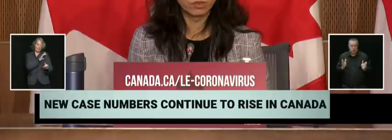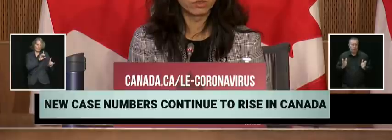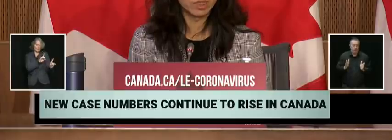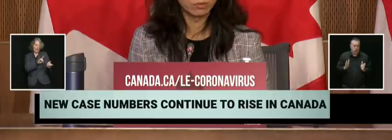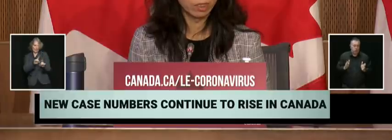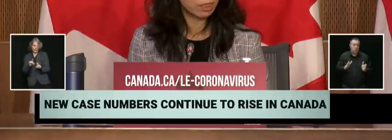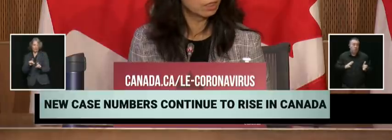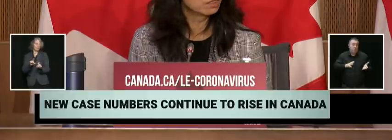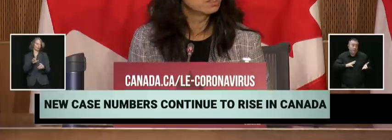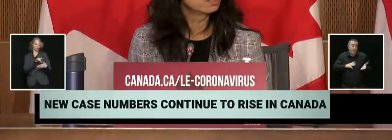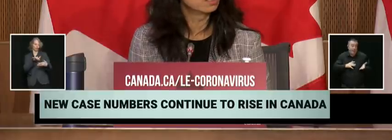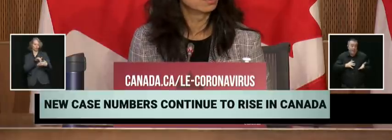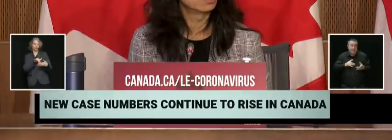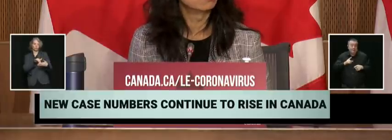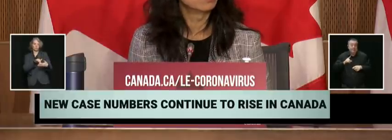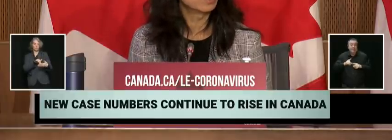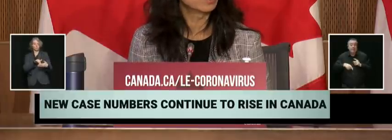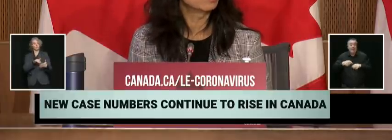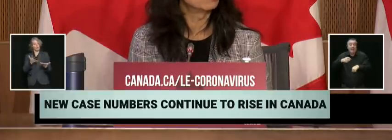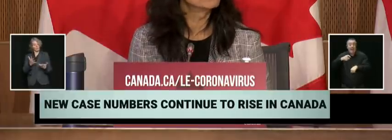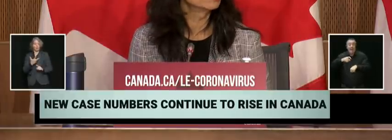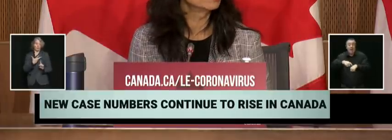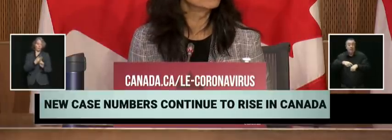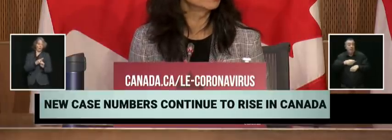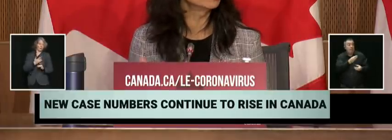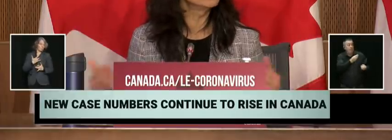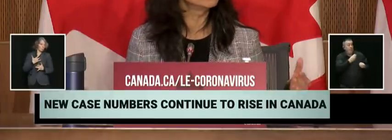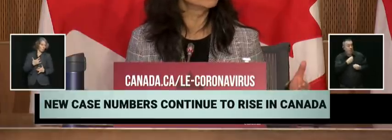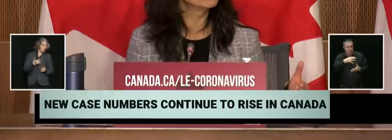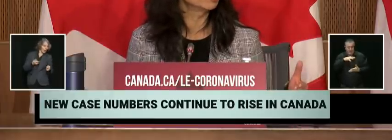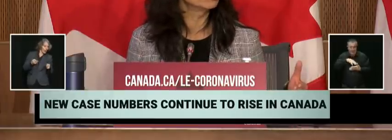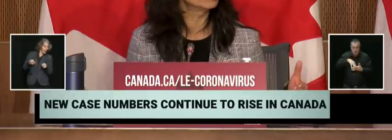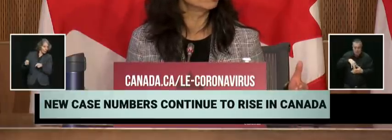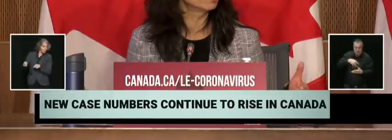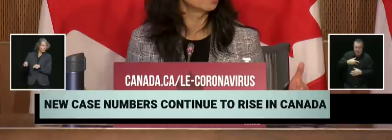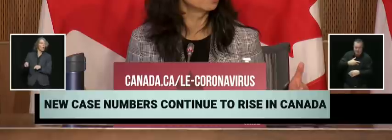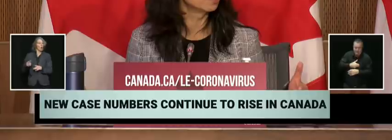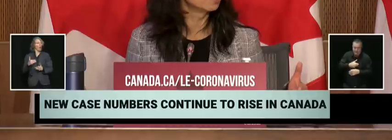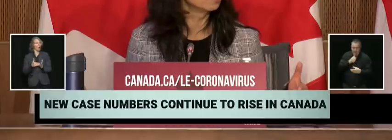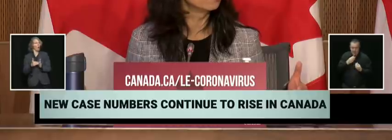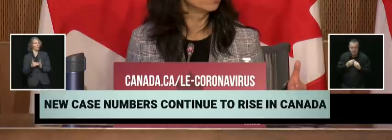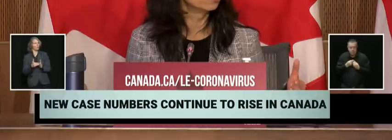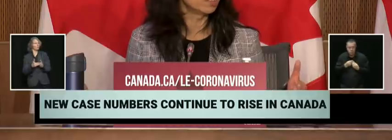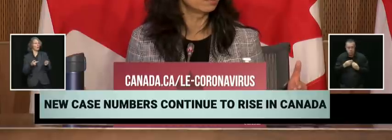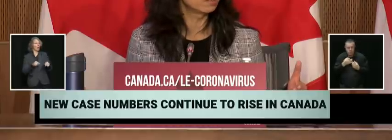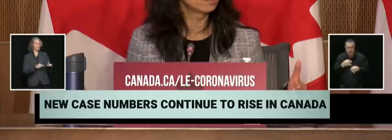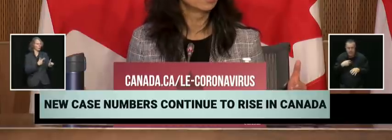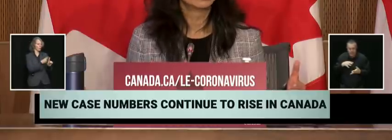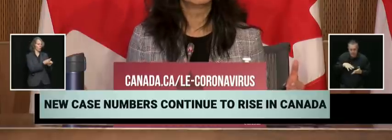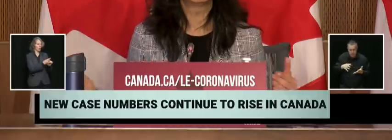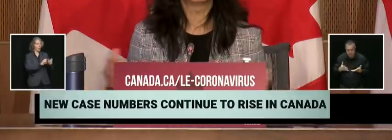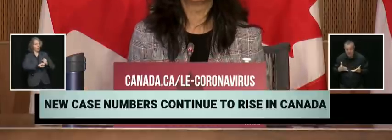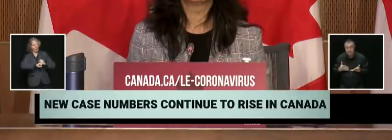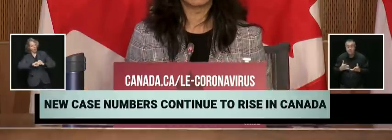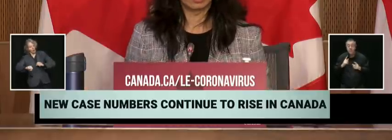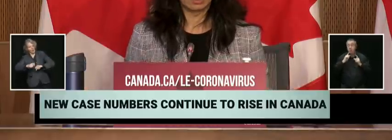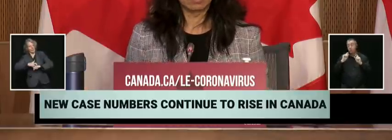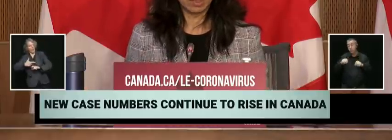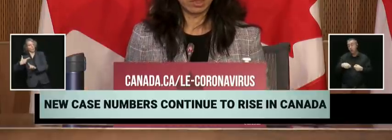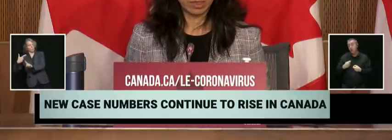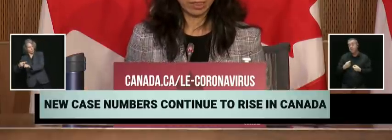vaccines normally work, they are often given intervals much longer than this 4 weeks.